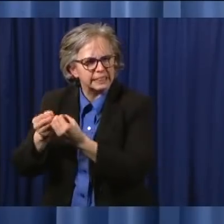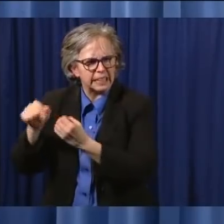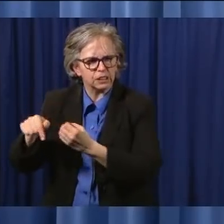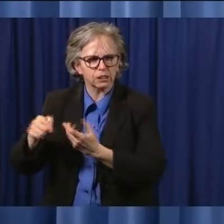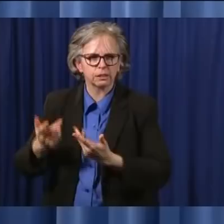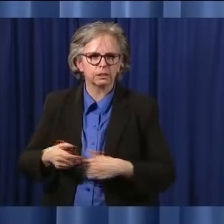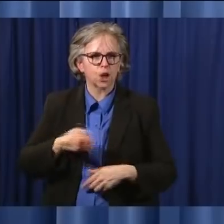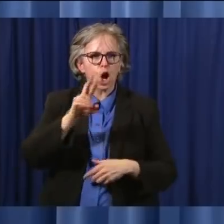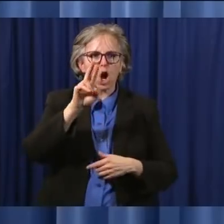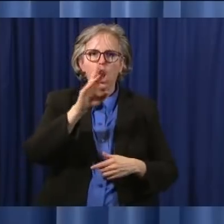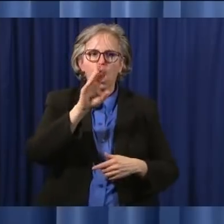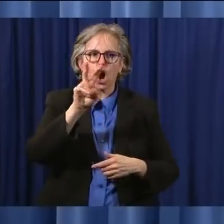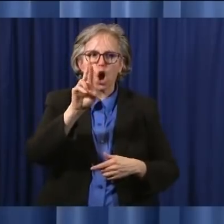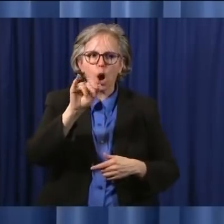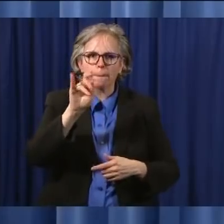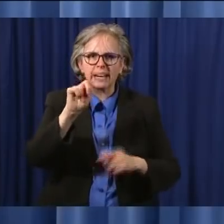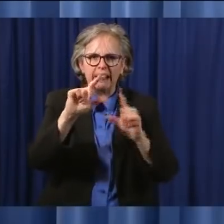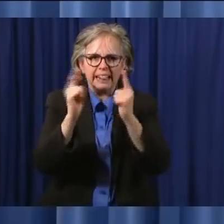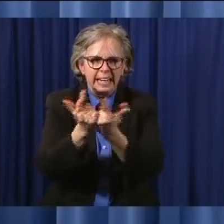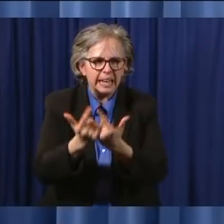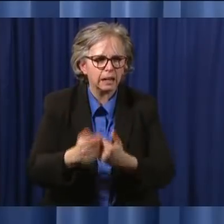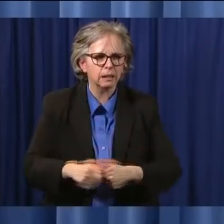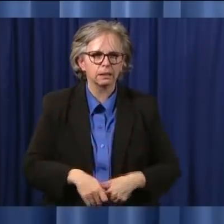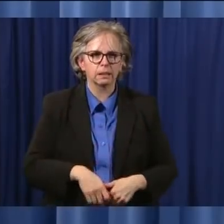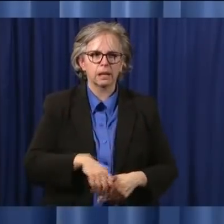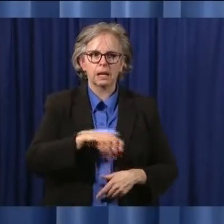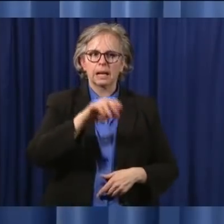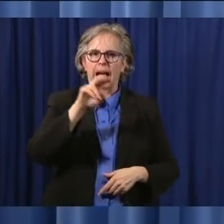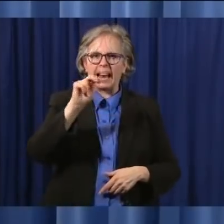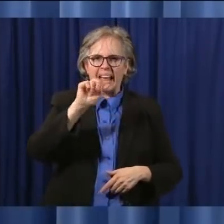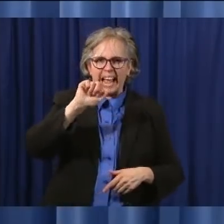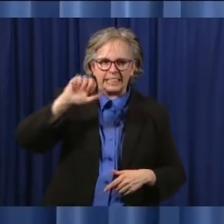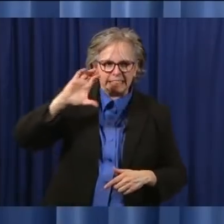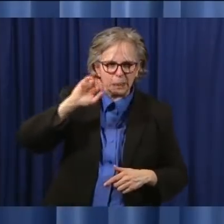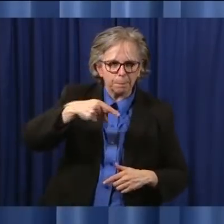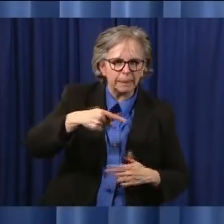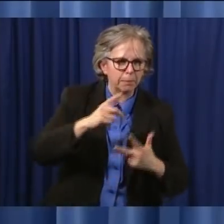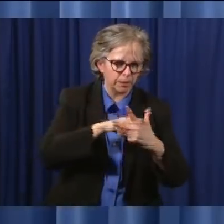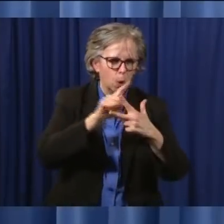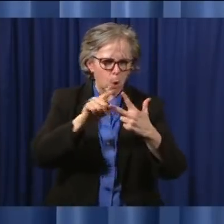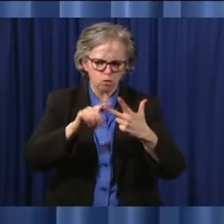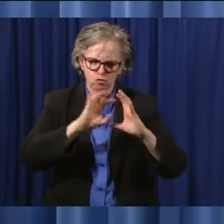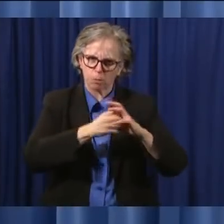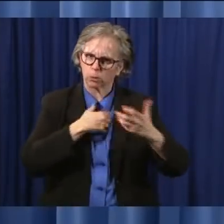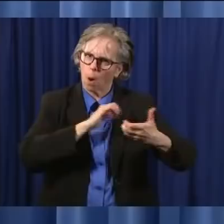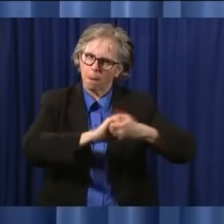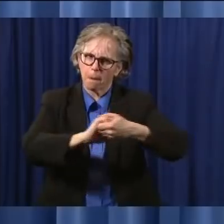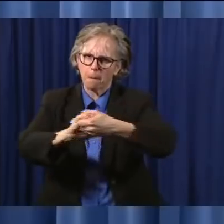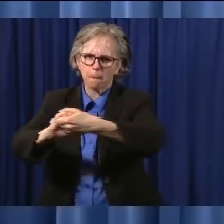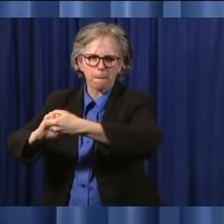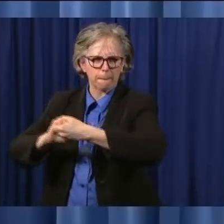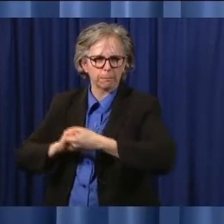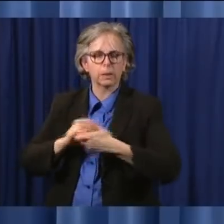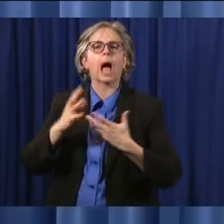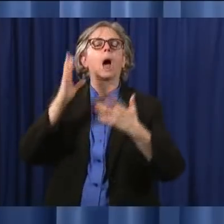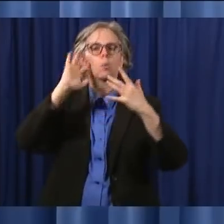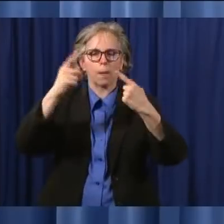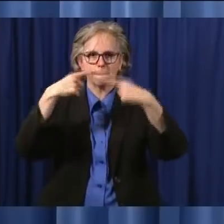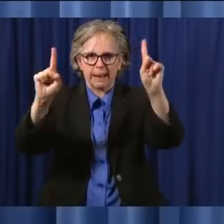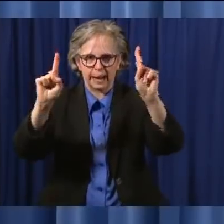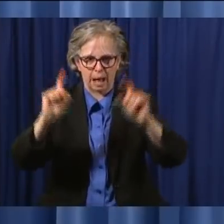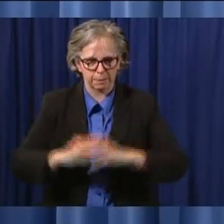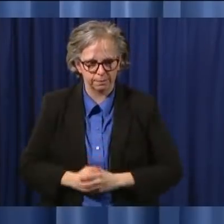our ministerial community, and others, to make these things happen. We know that this can't come just from